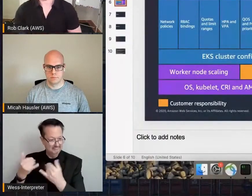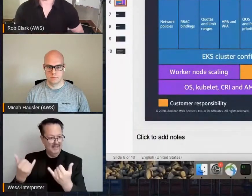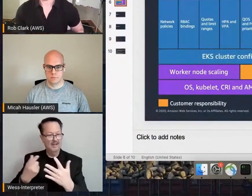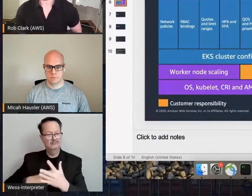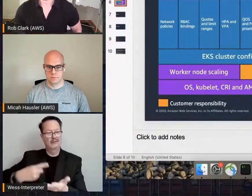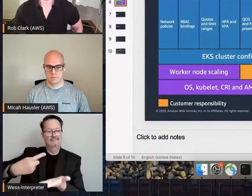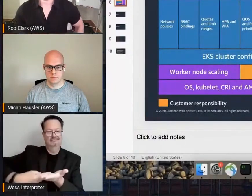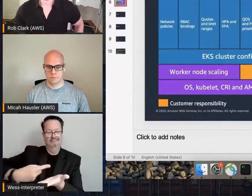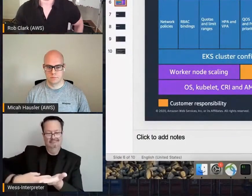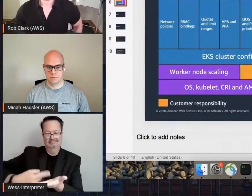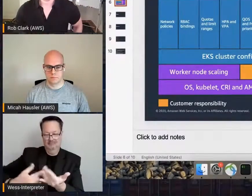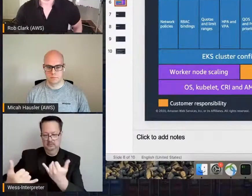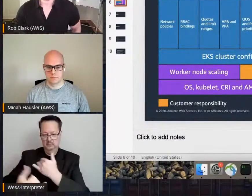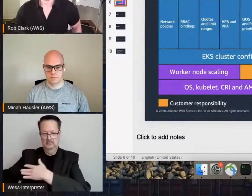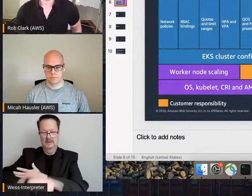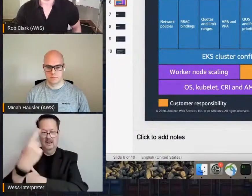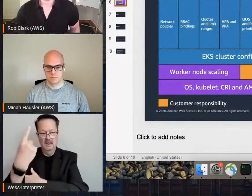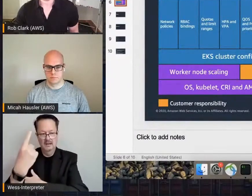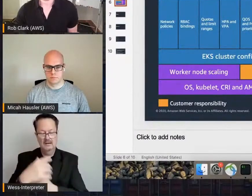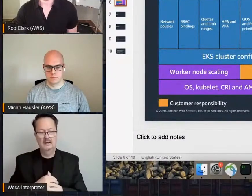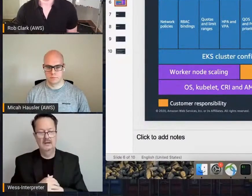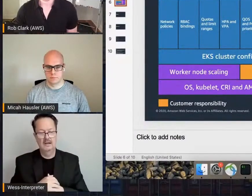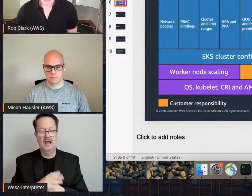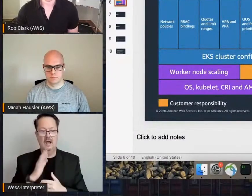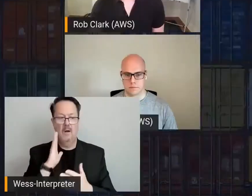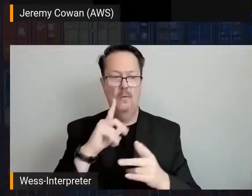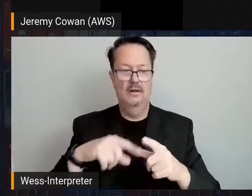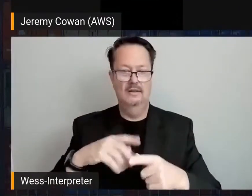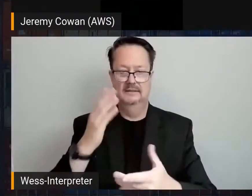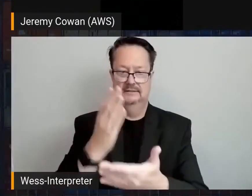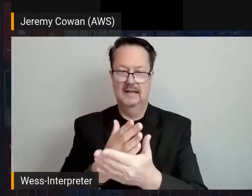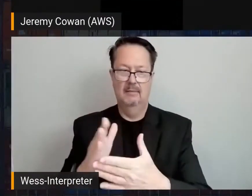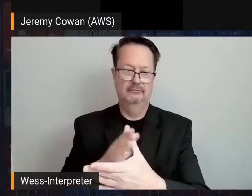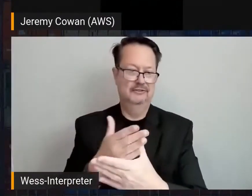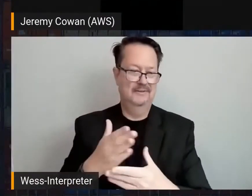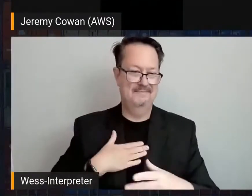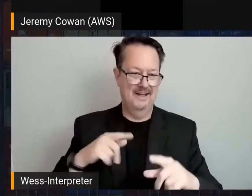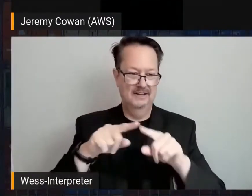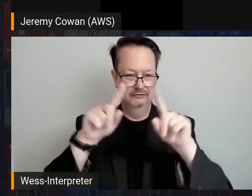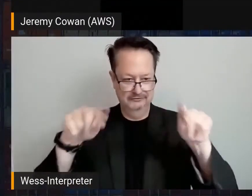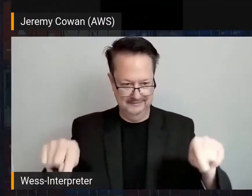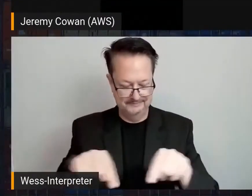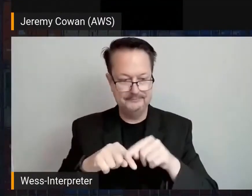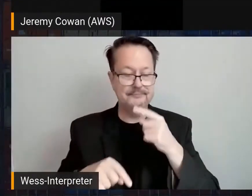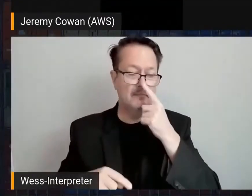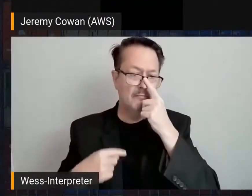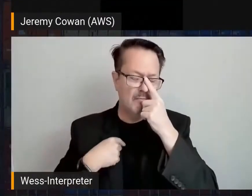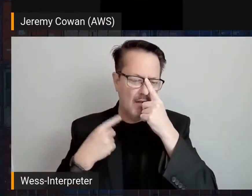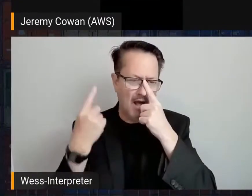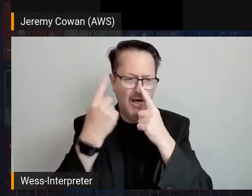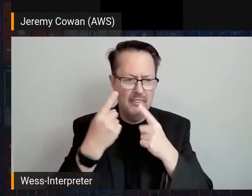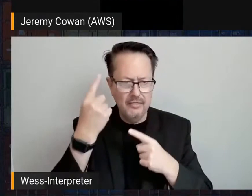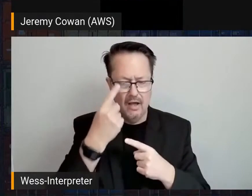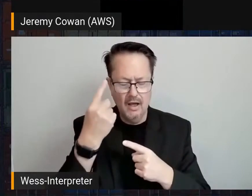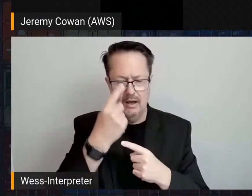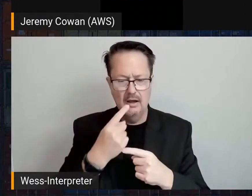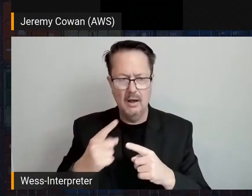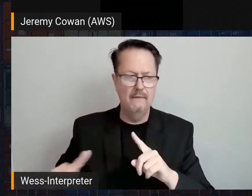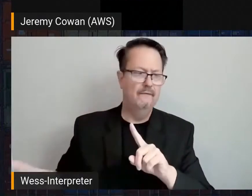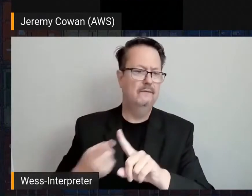conversation today, let me stop sharing my screen. I thought I would start by